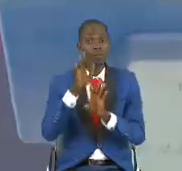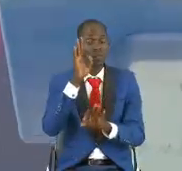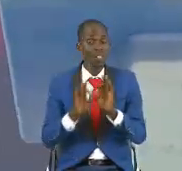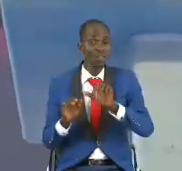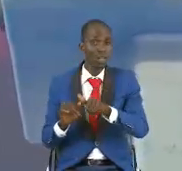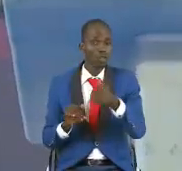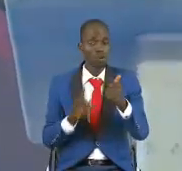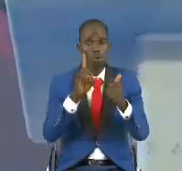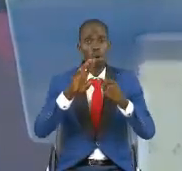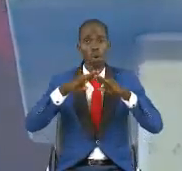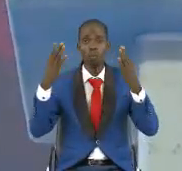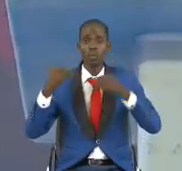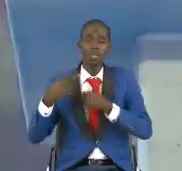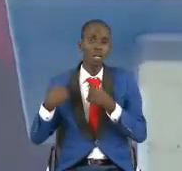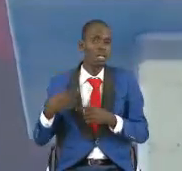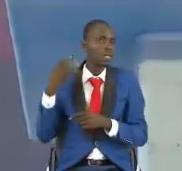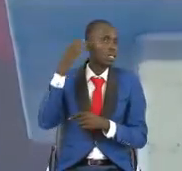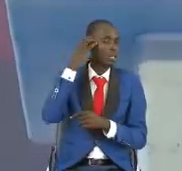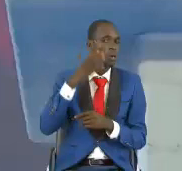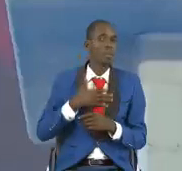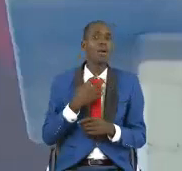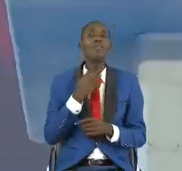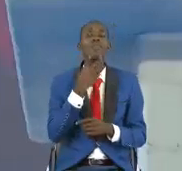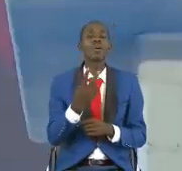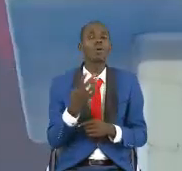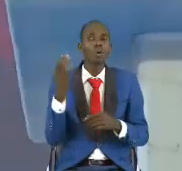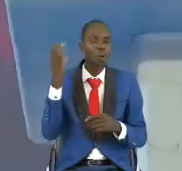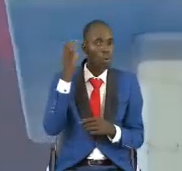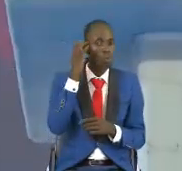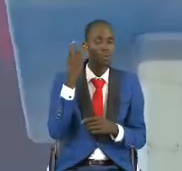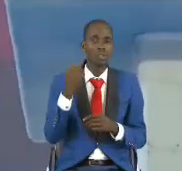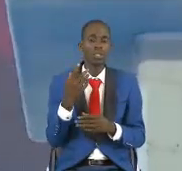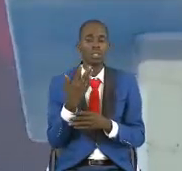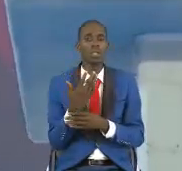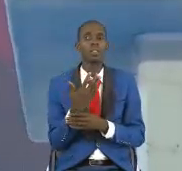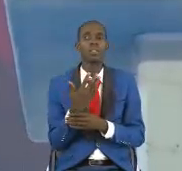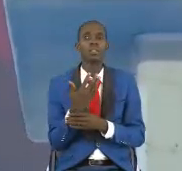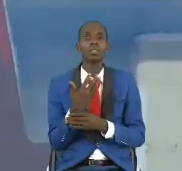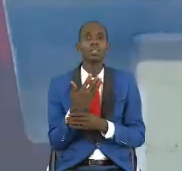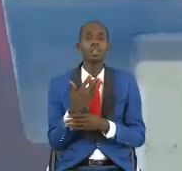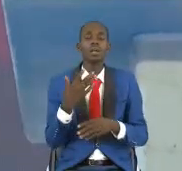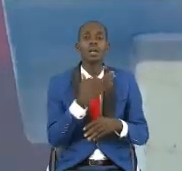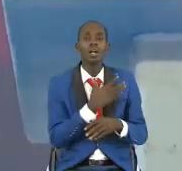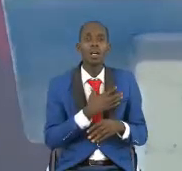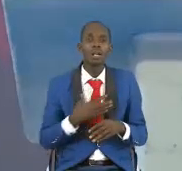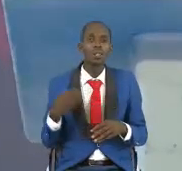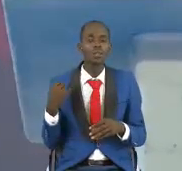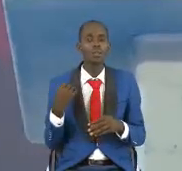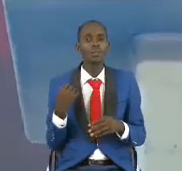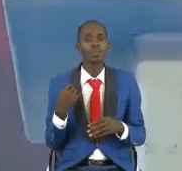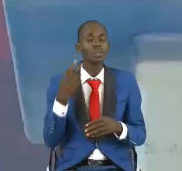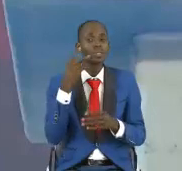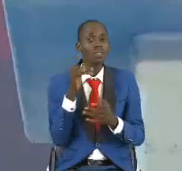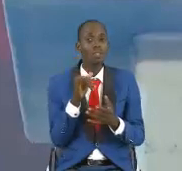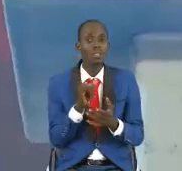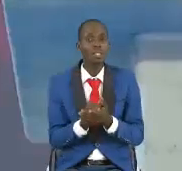he hears my voice, and he opens the heart, I will come in. You will take Jesus the healer back